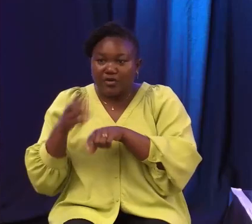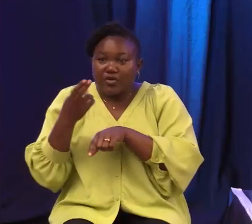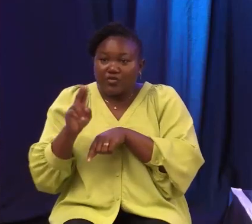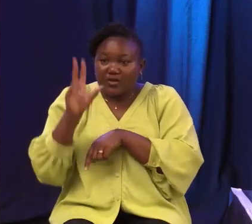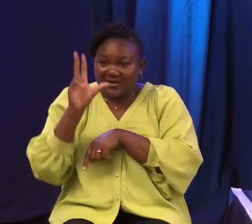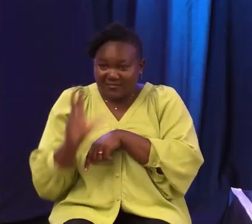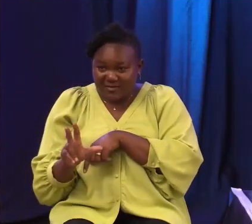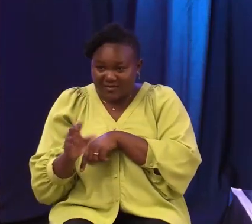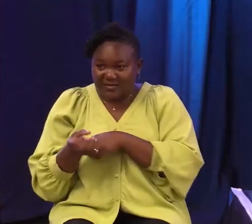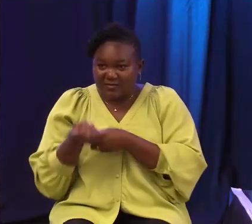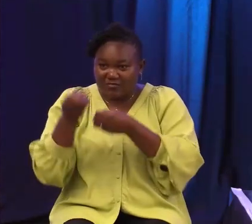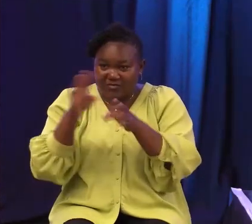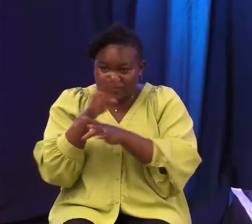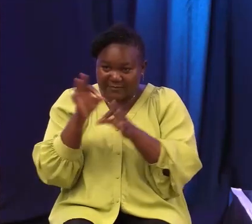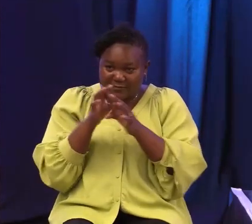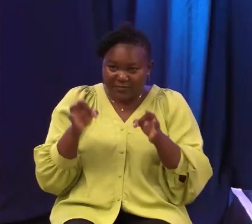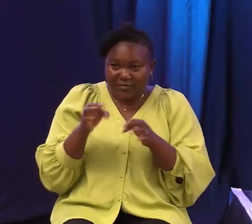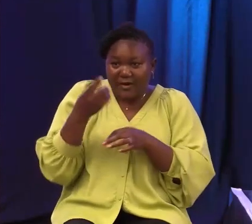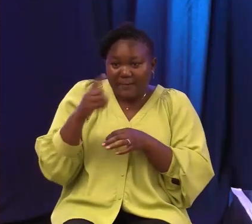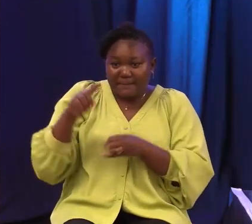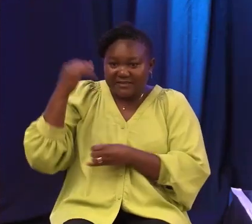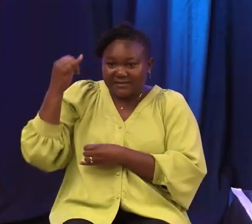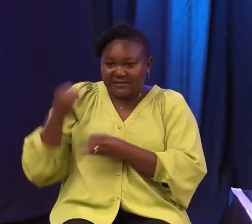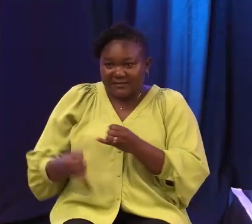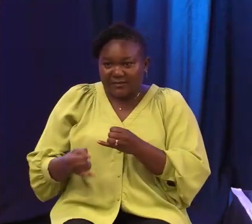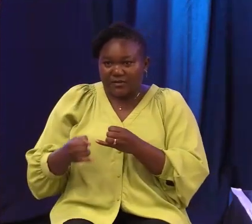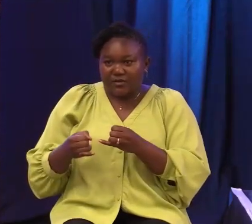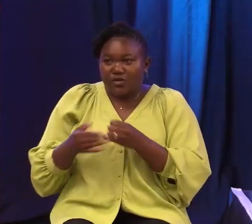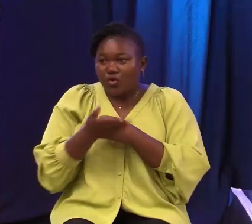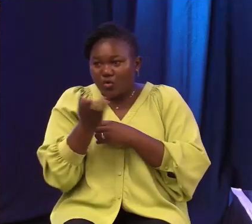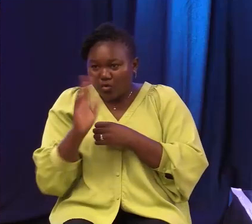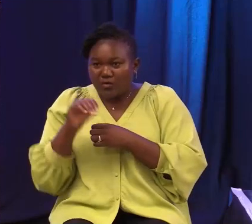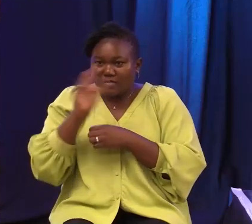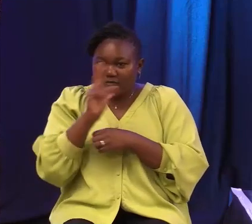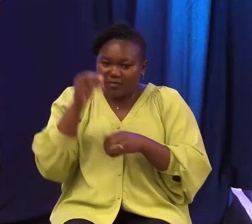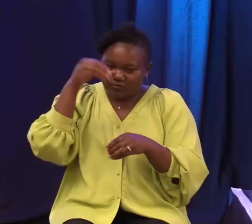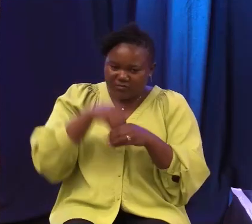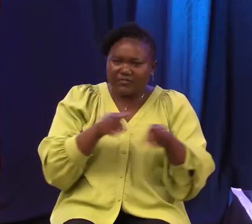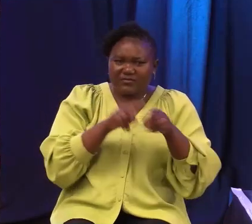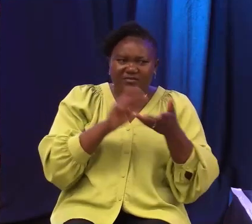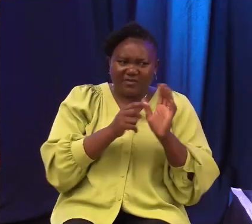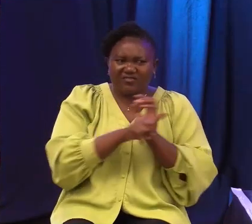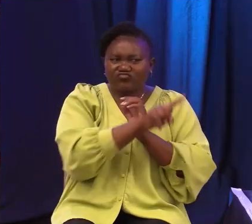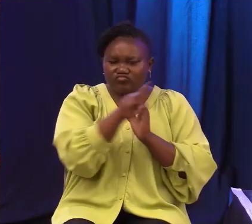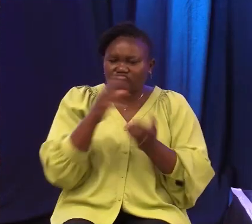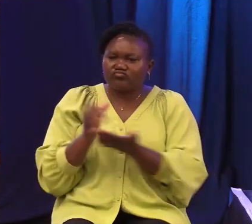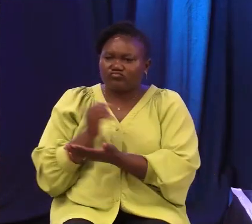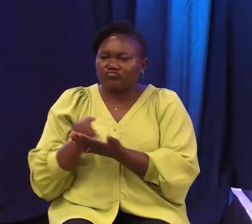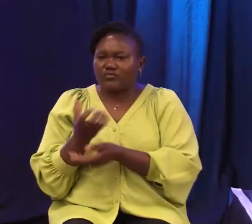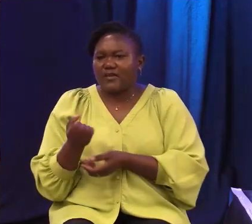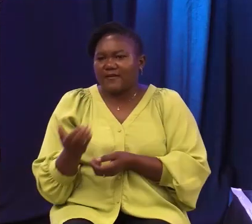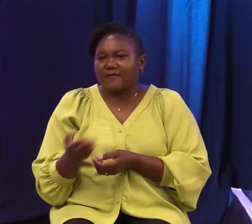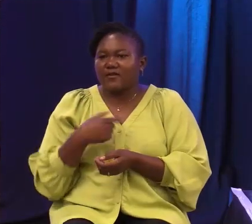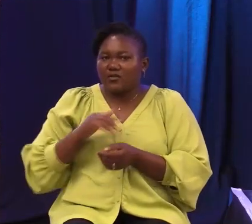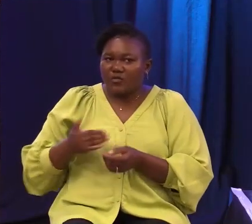will receive a prize, but in the end, the fact that they all participated, they are all winners. So I'd like to ask us to give